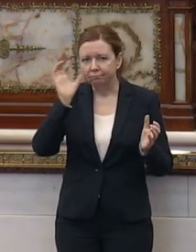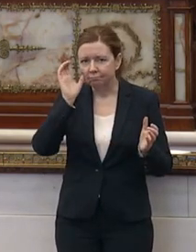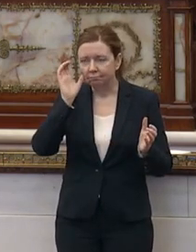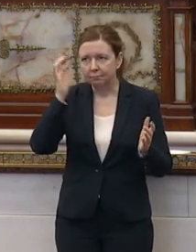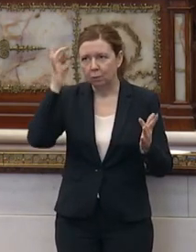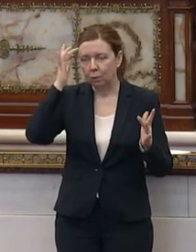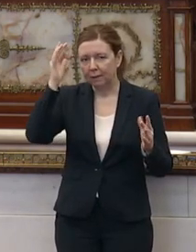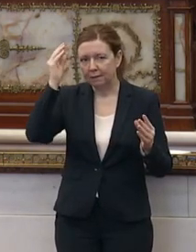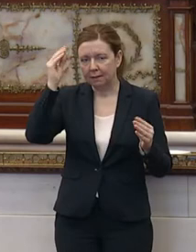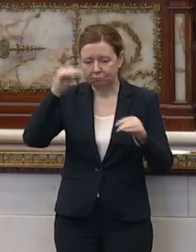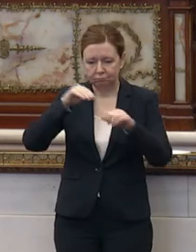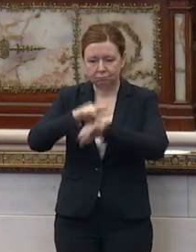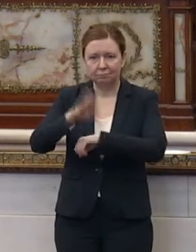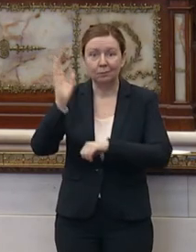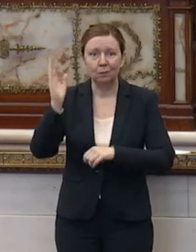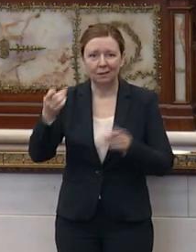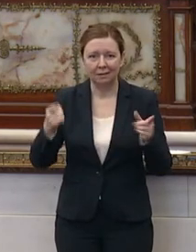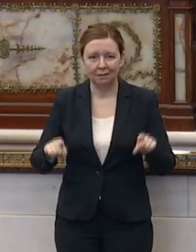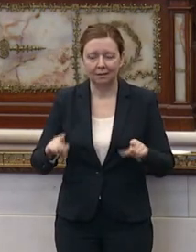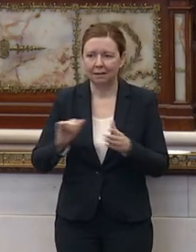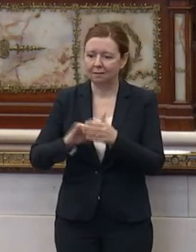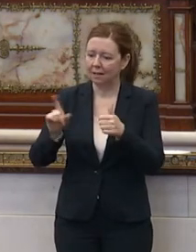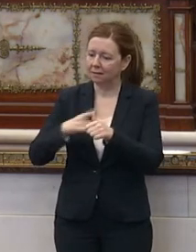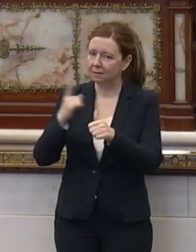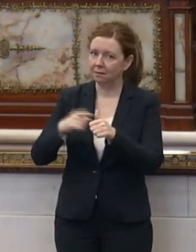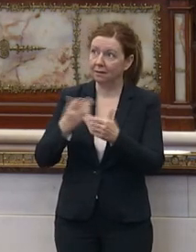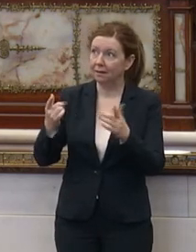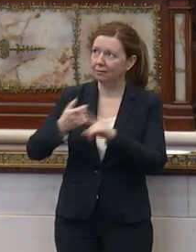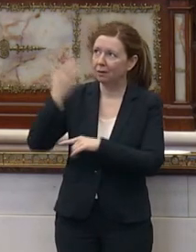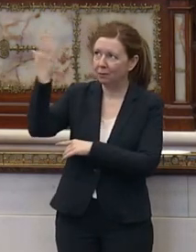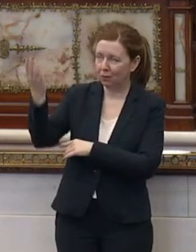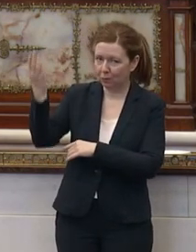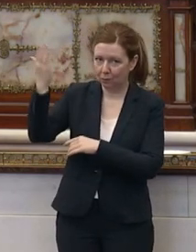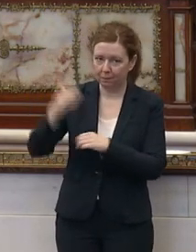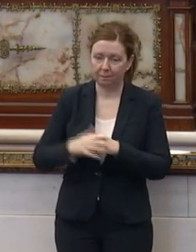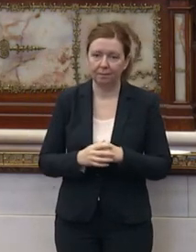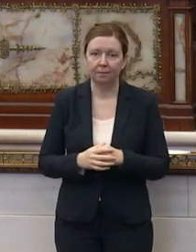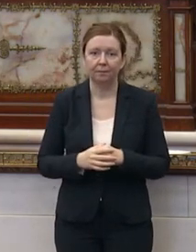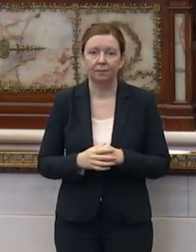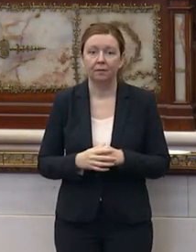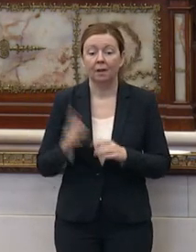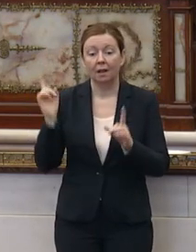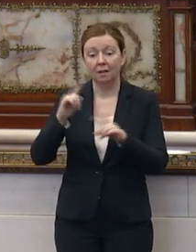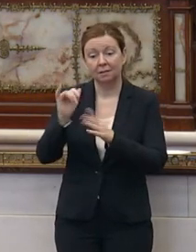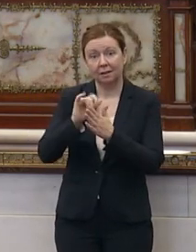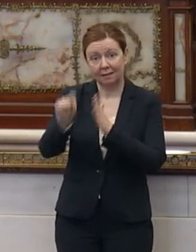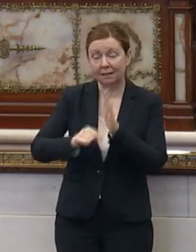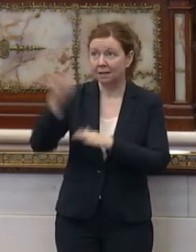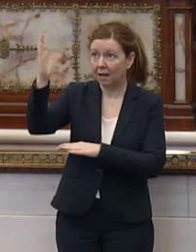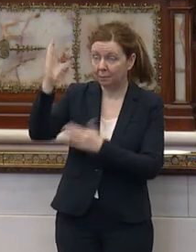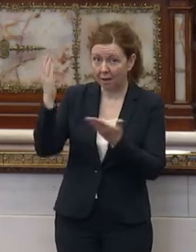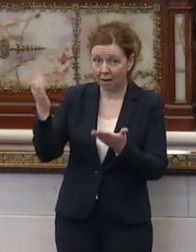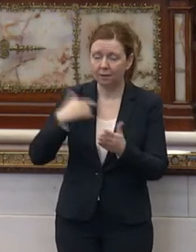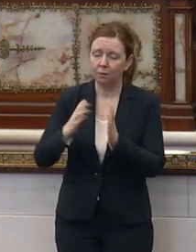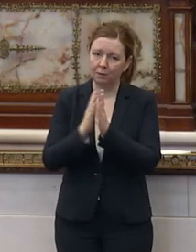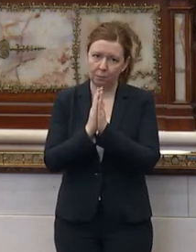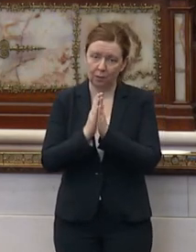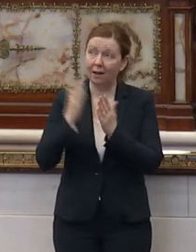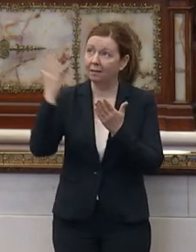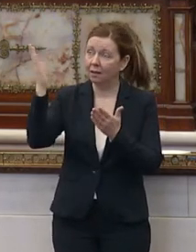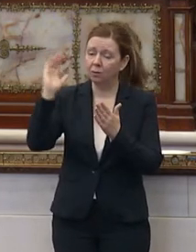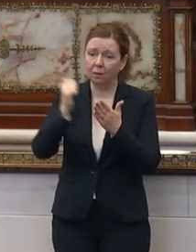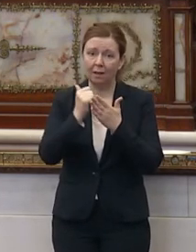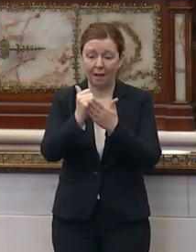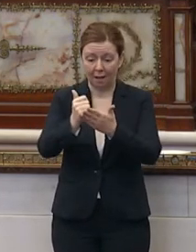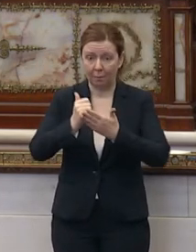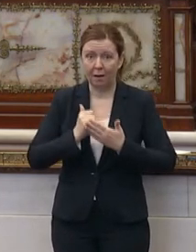will come, which is the principal thing given by you. And until then, God, we pray that you will